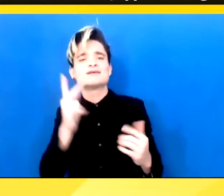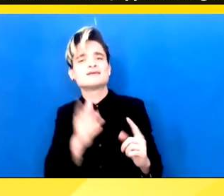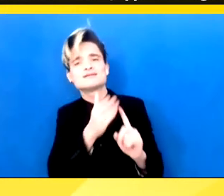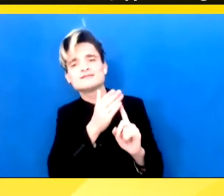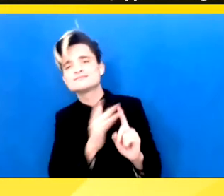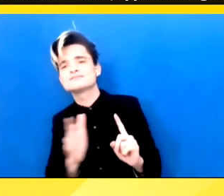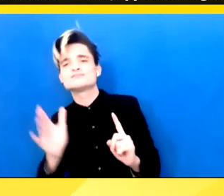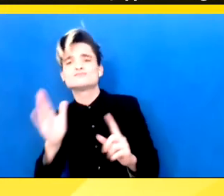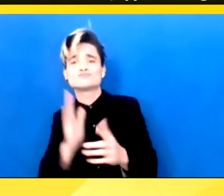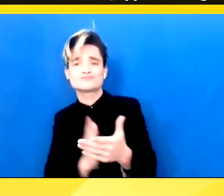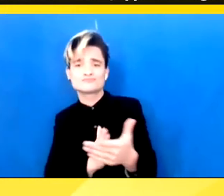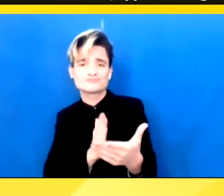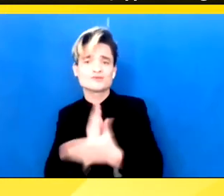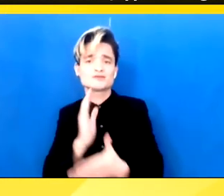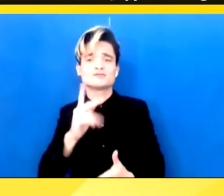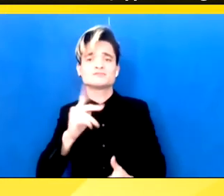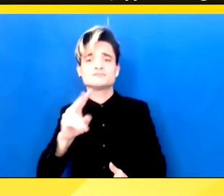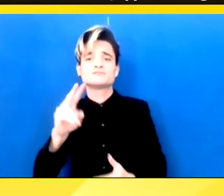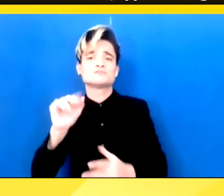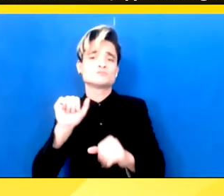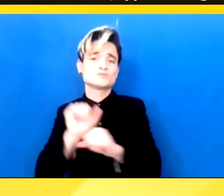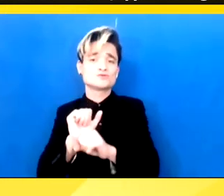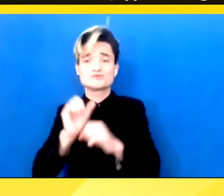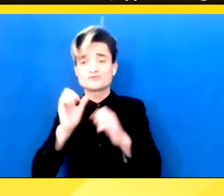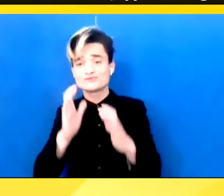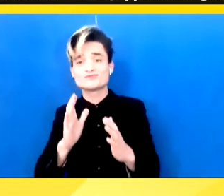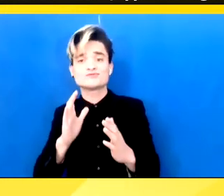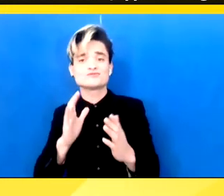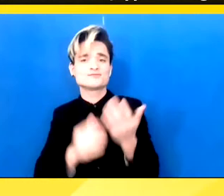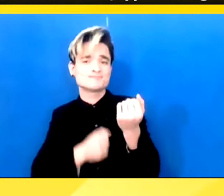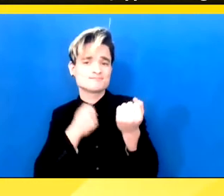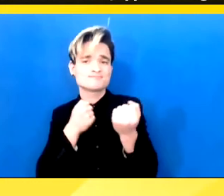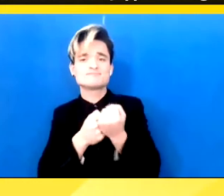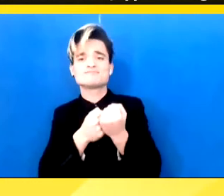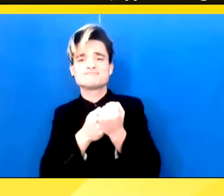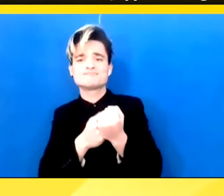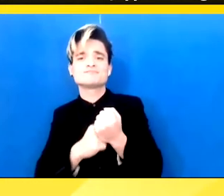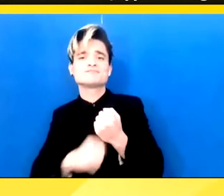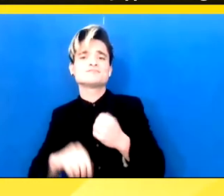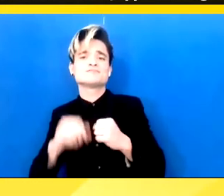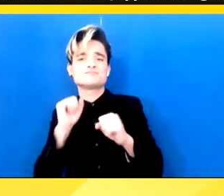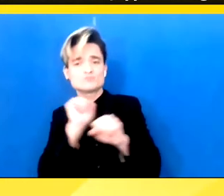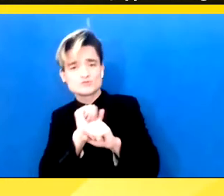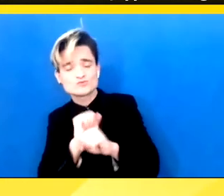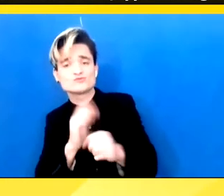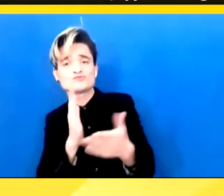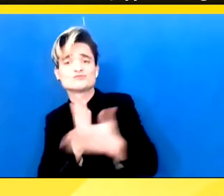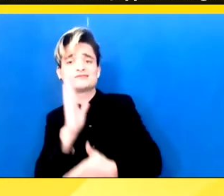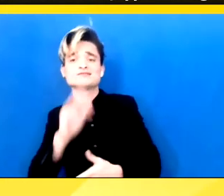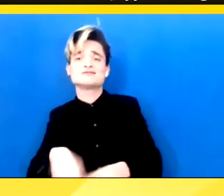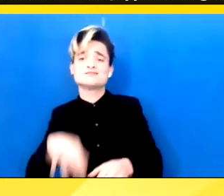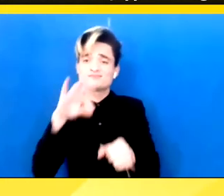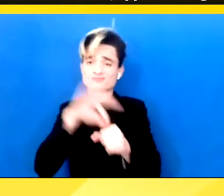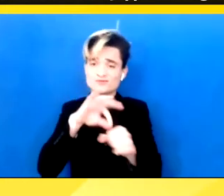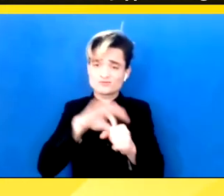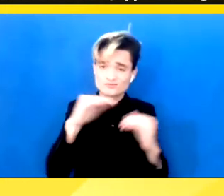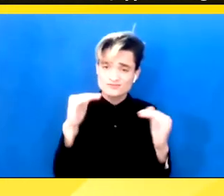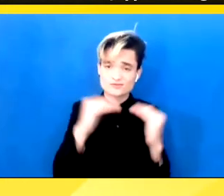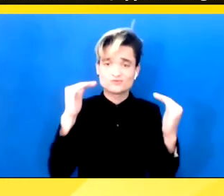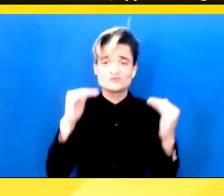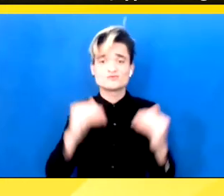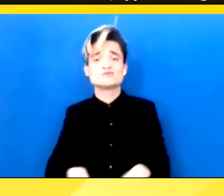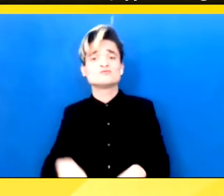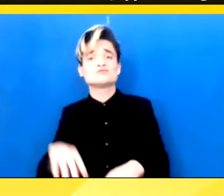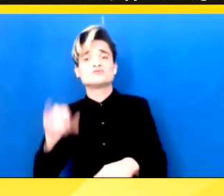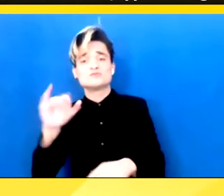for economic and social justice, workers' rights, human rights, voting rights, civil rights, and dignity and respect